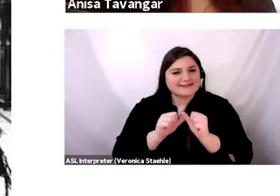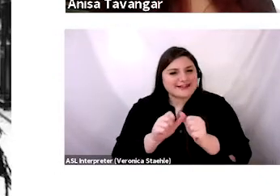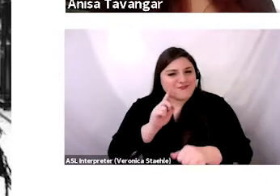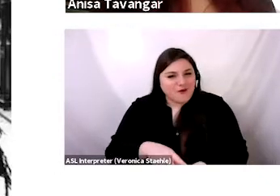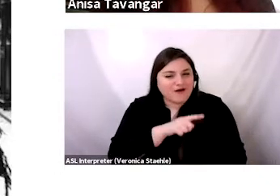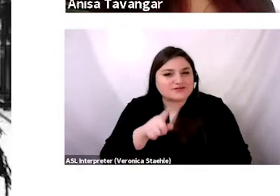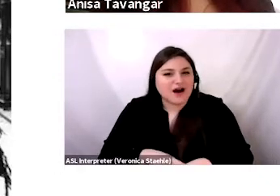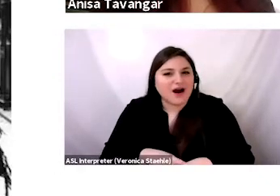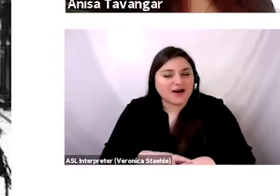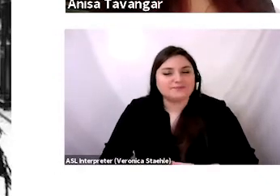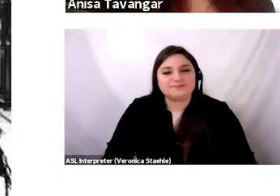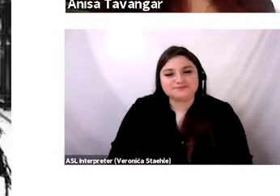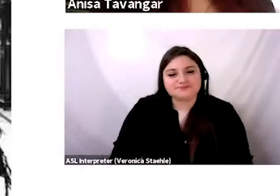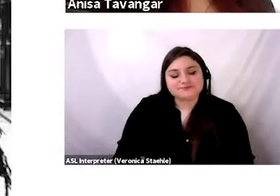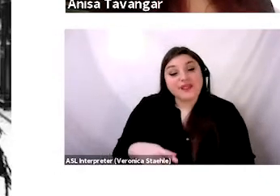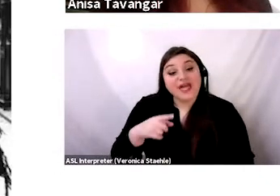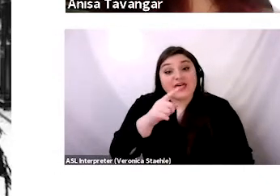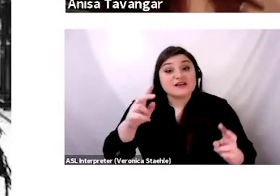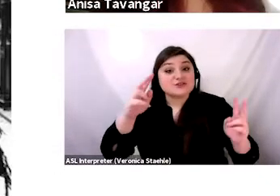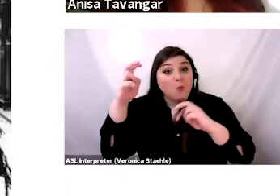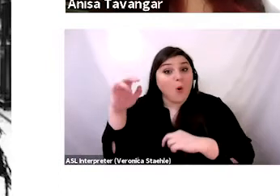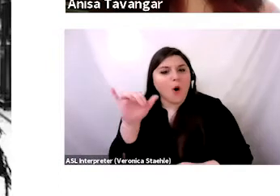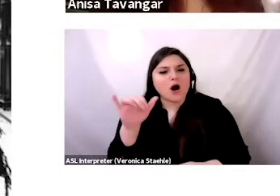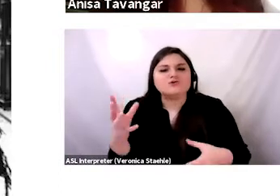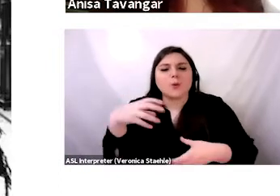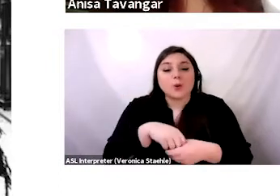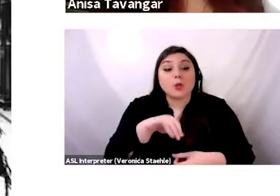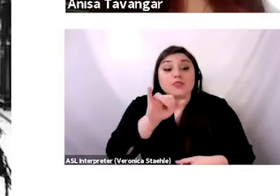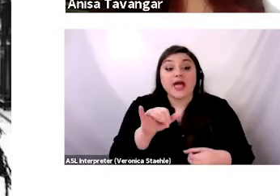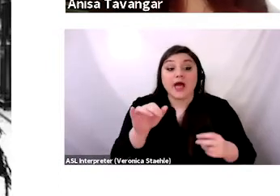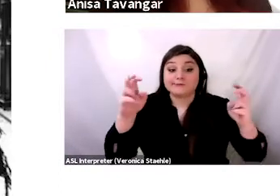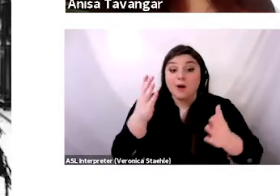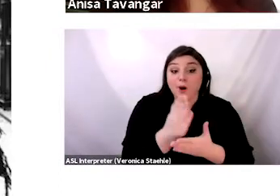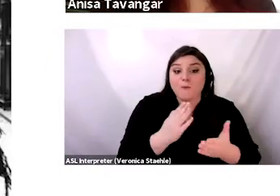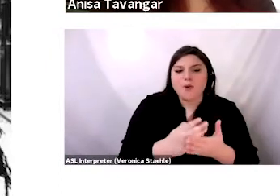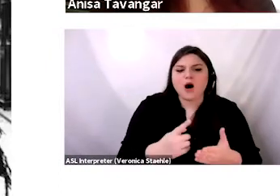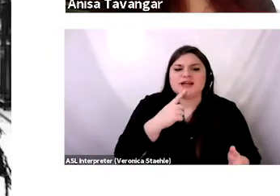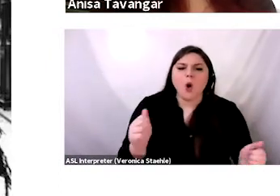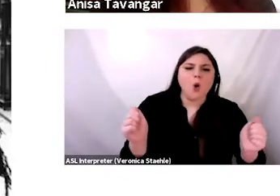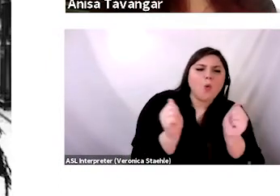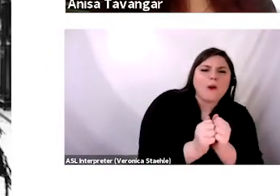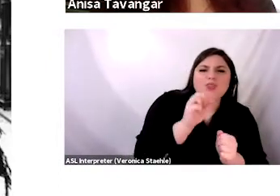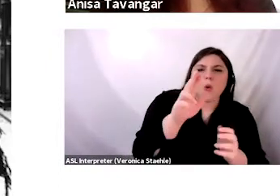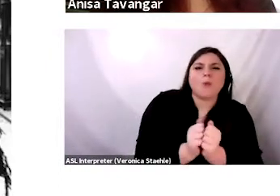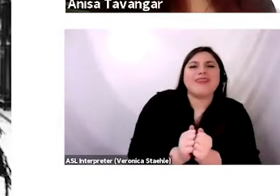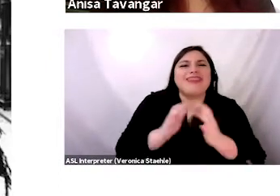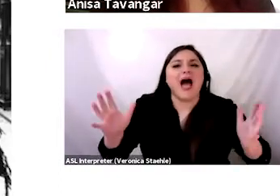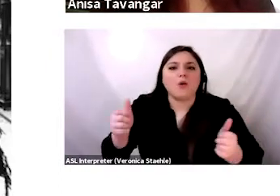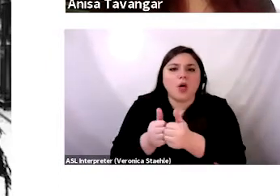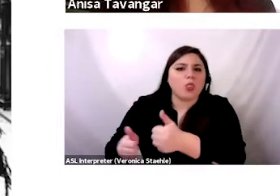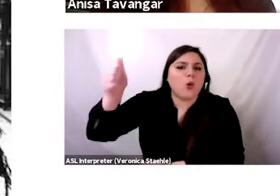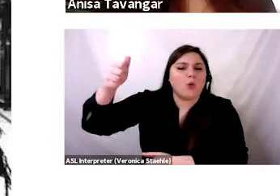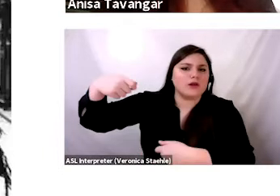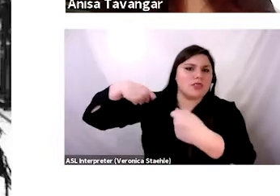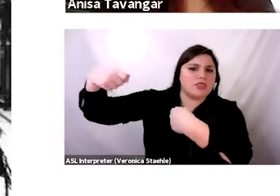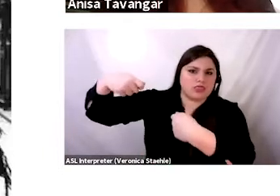And, I think it also is the sense where she talks about with or without authorities telling us what it is. This to me calls to this notion